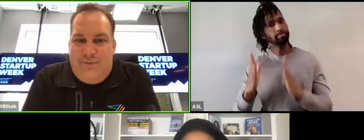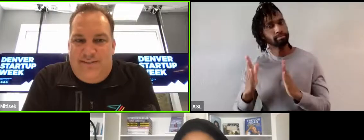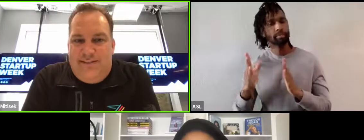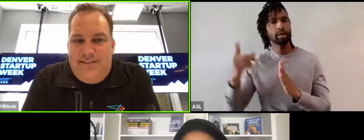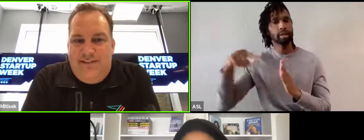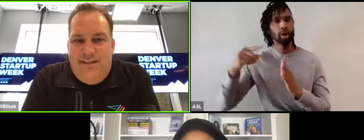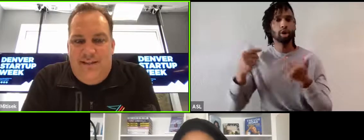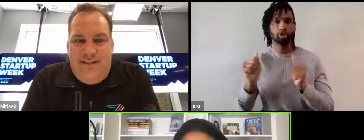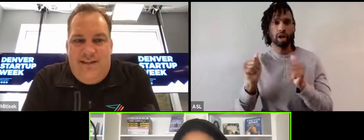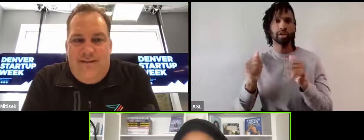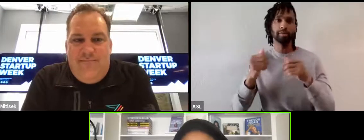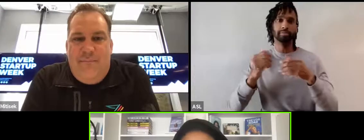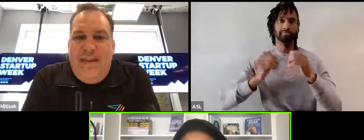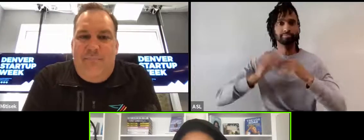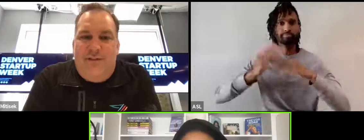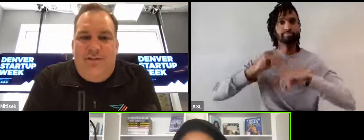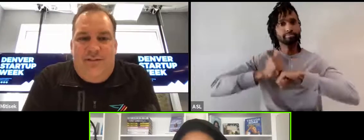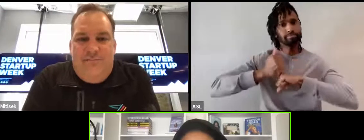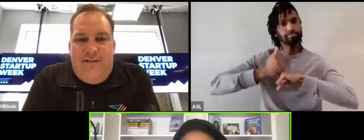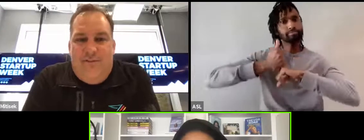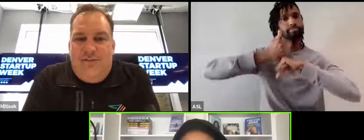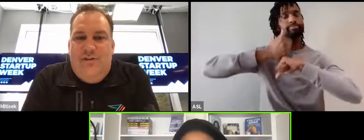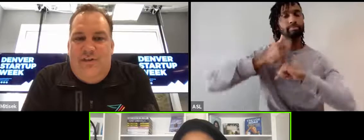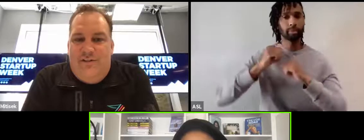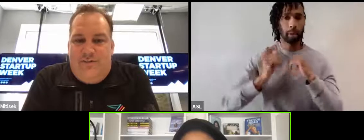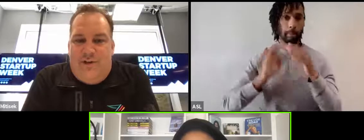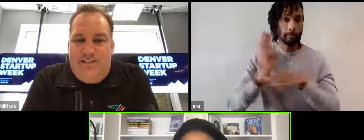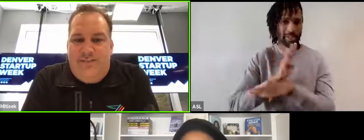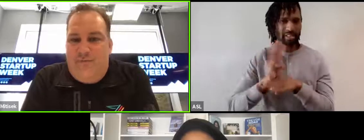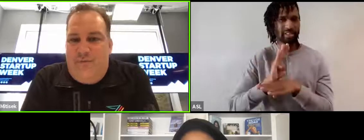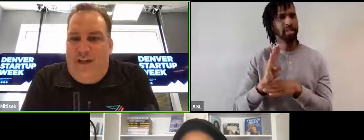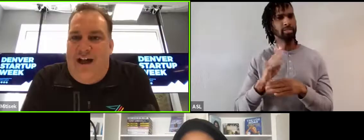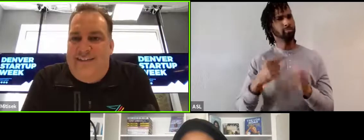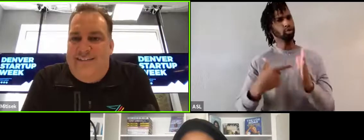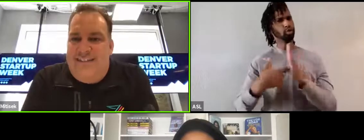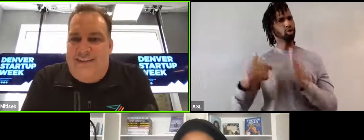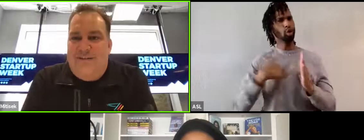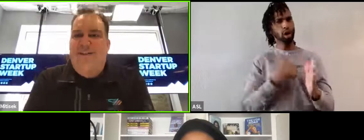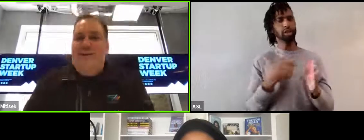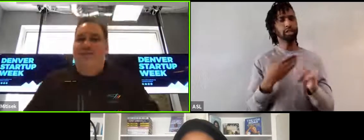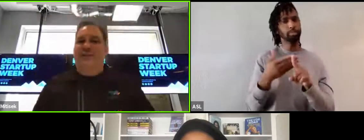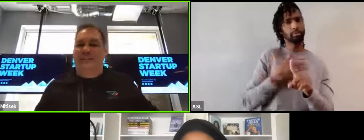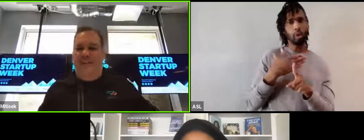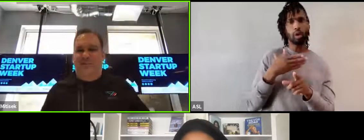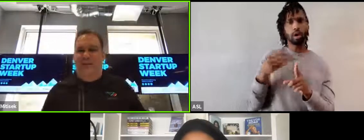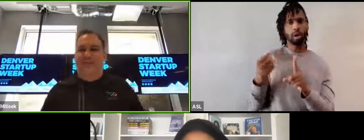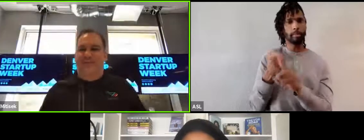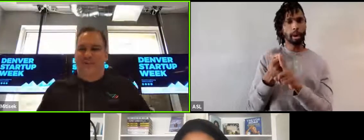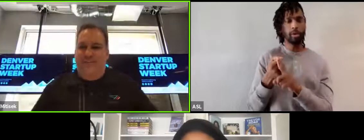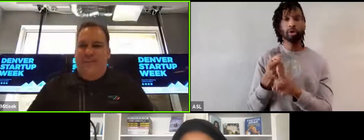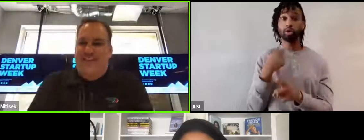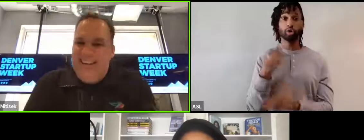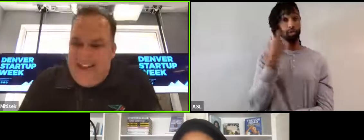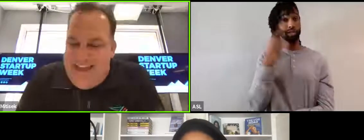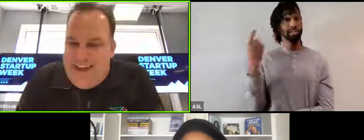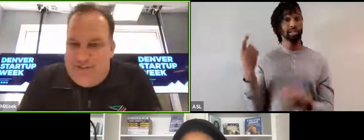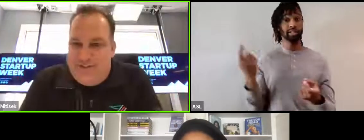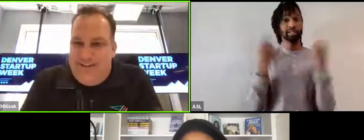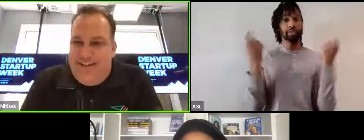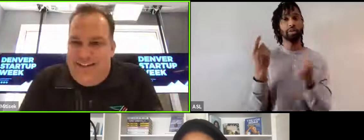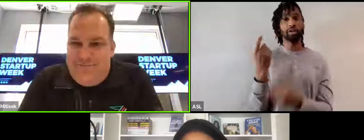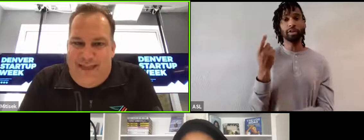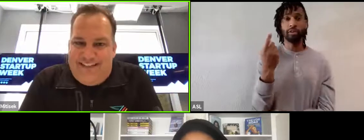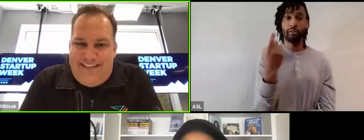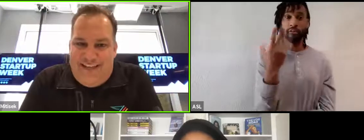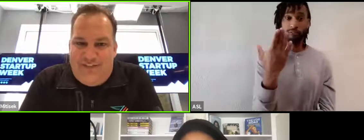trying to build businesses. Paint a picture of those early years for us before the hockey stick. I mean, you just celebrated your fifth